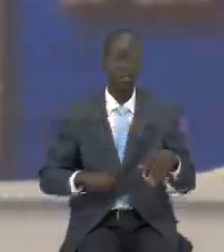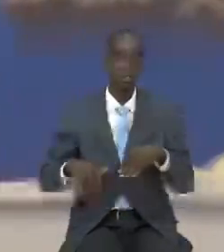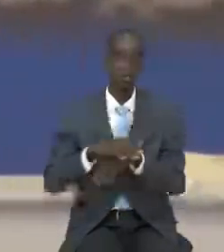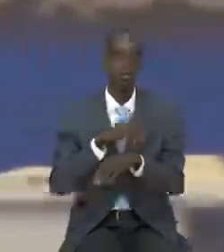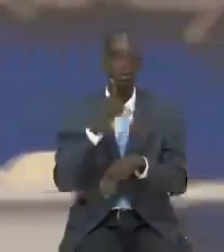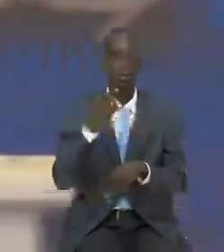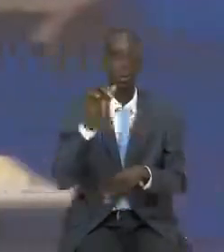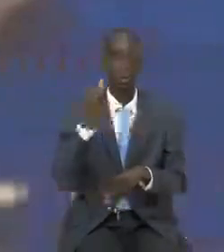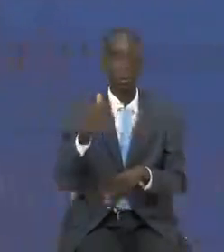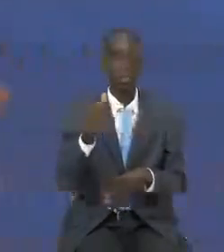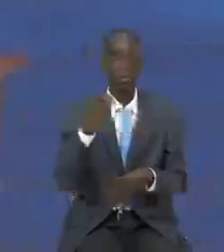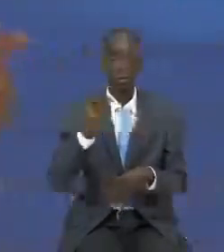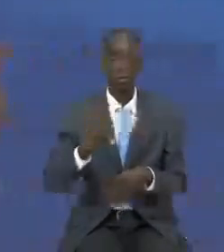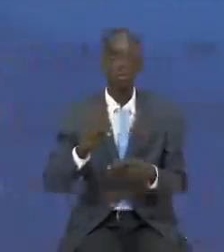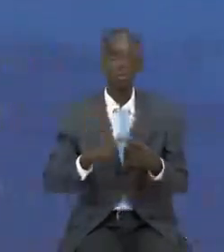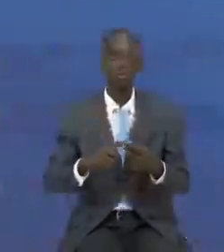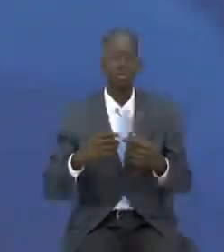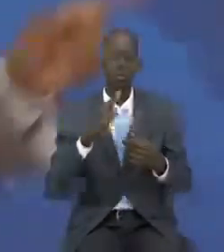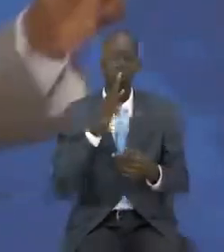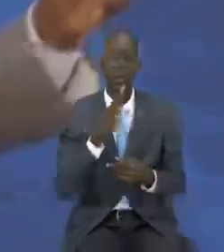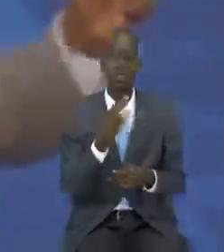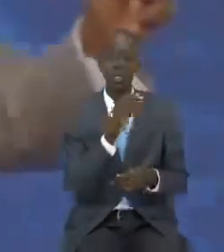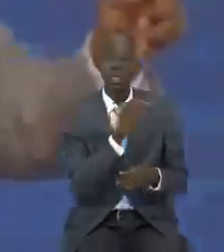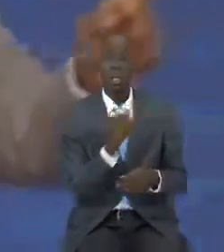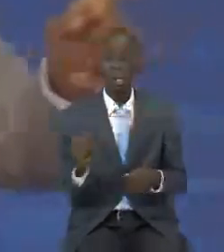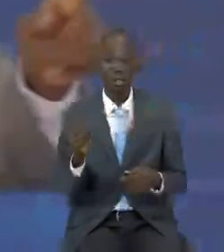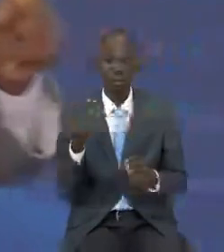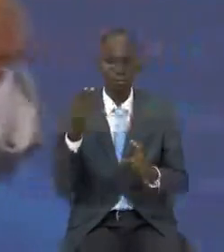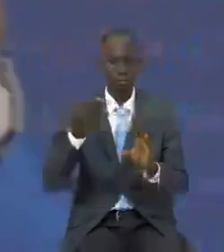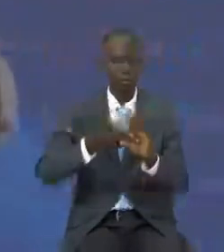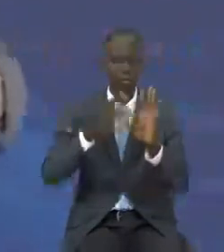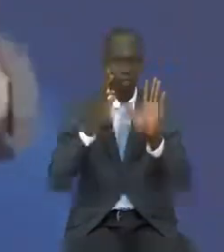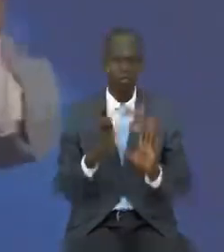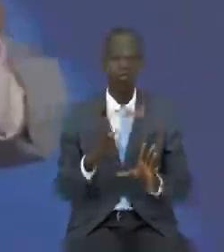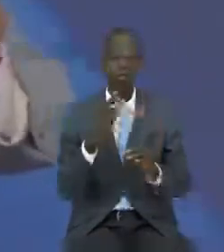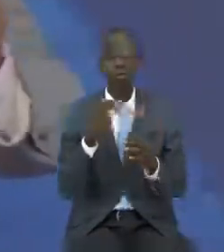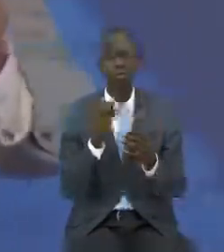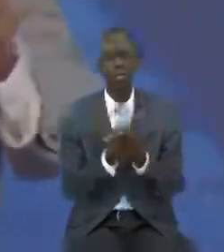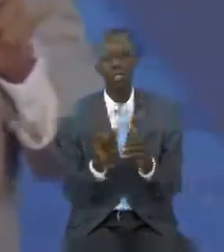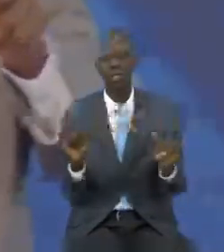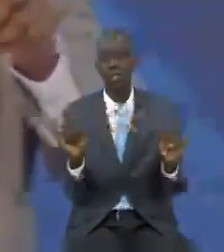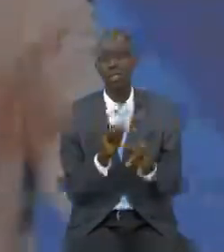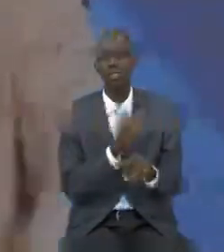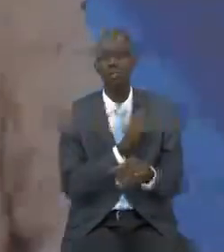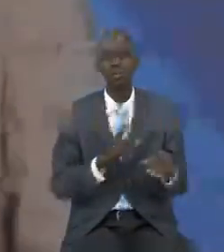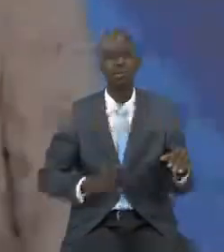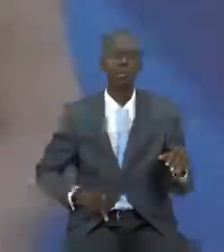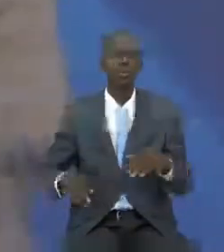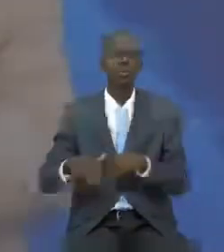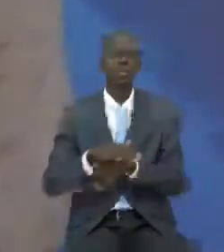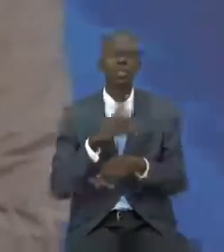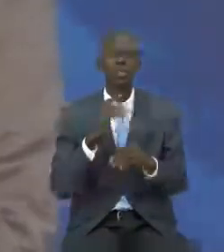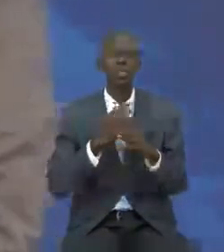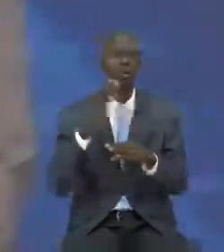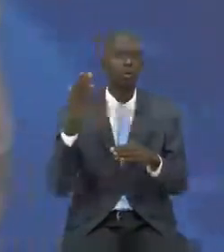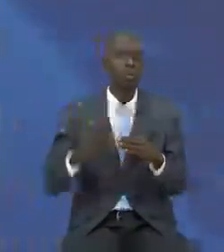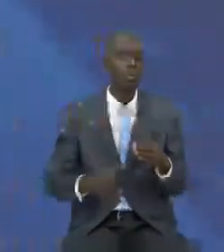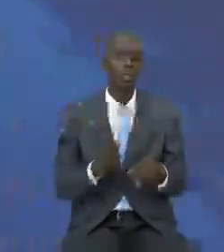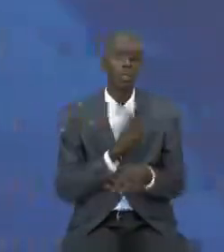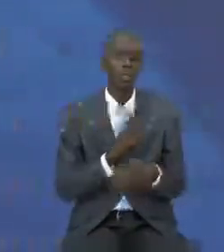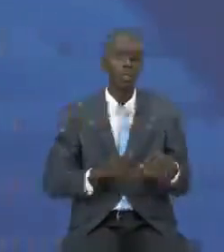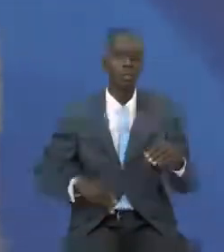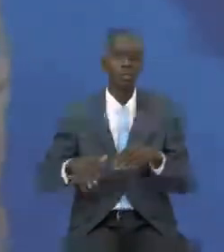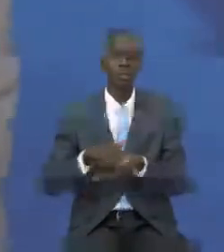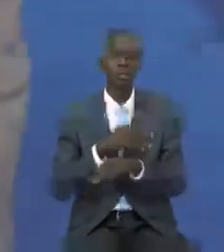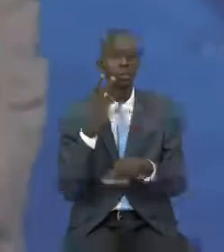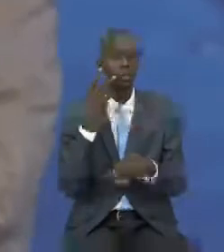be a partaker of that kingdom, the consummate kingdom. Look at John